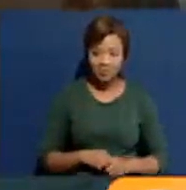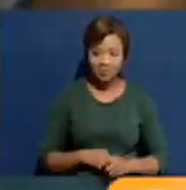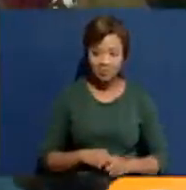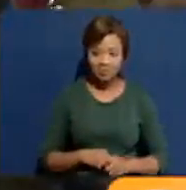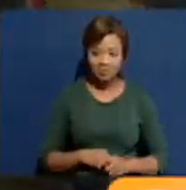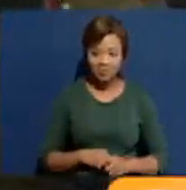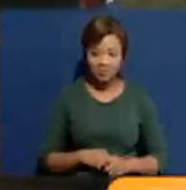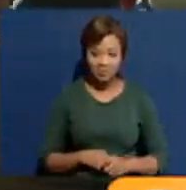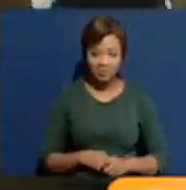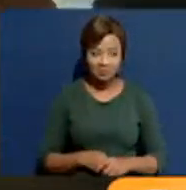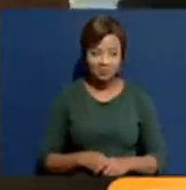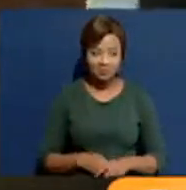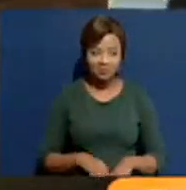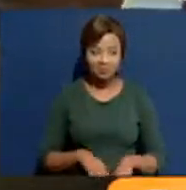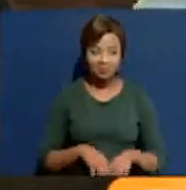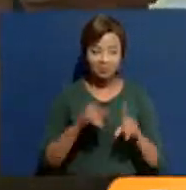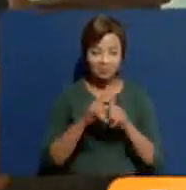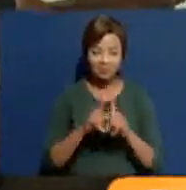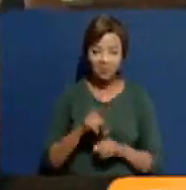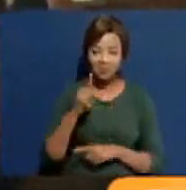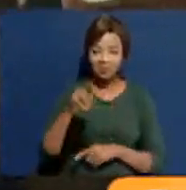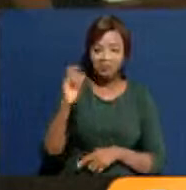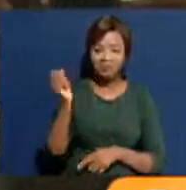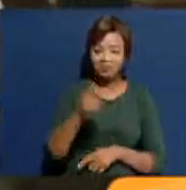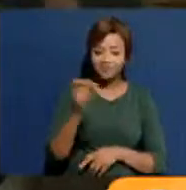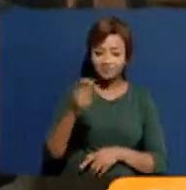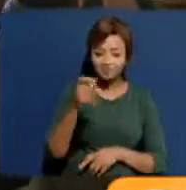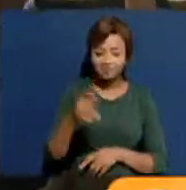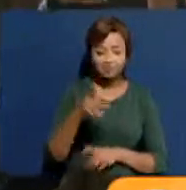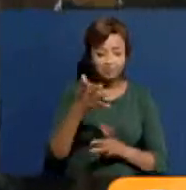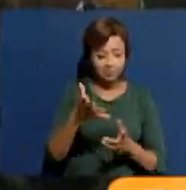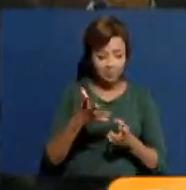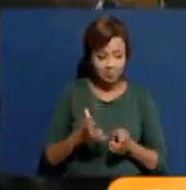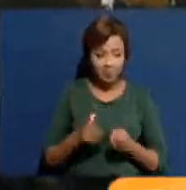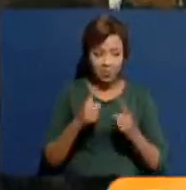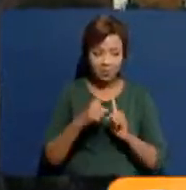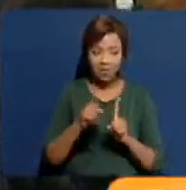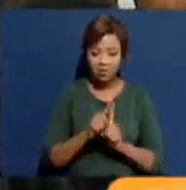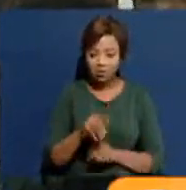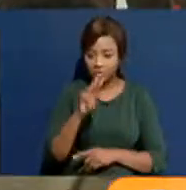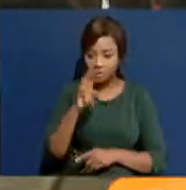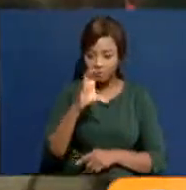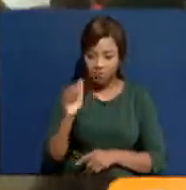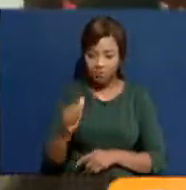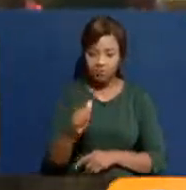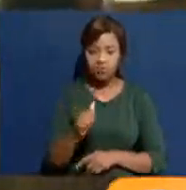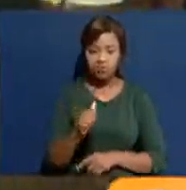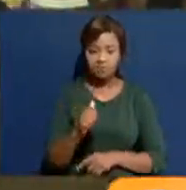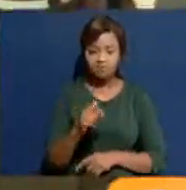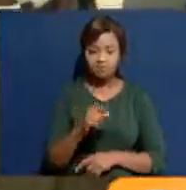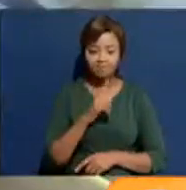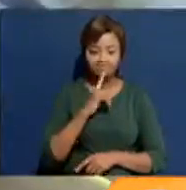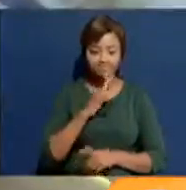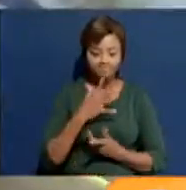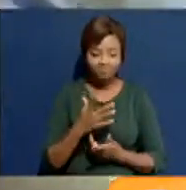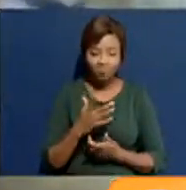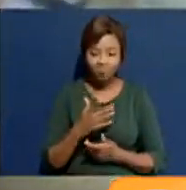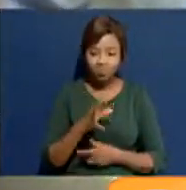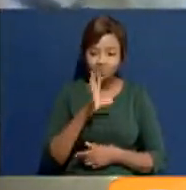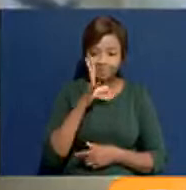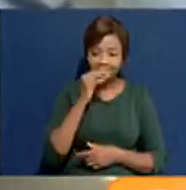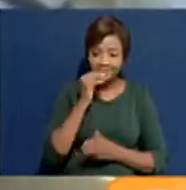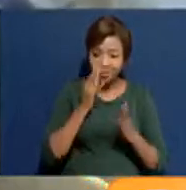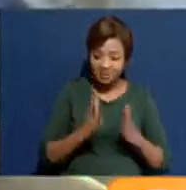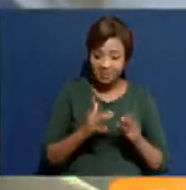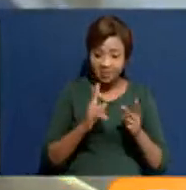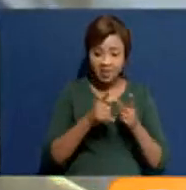Their salaries are part of the bone of contention. The MCAs are also irked by the fact that the Speaker and Deputy